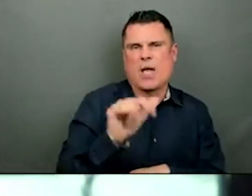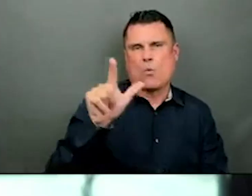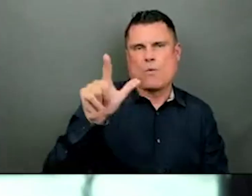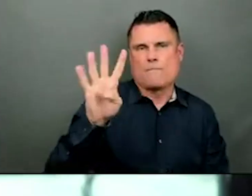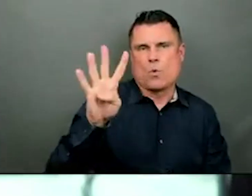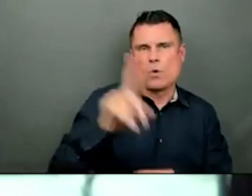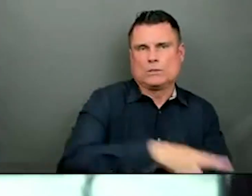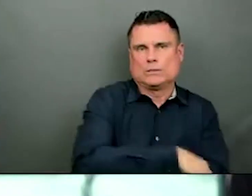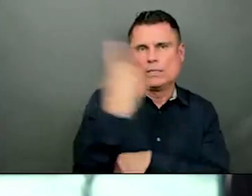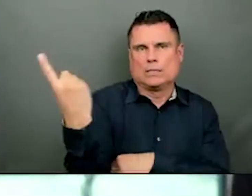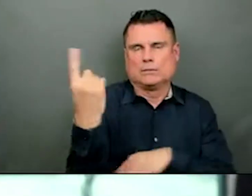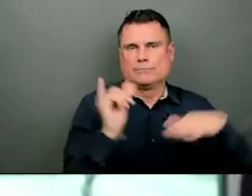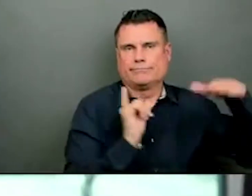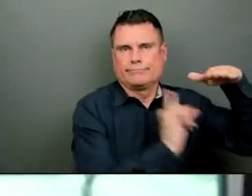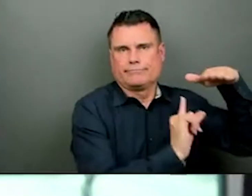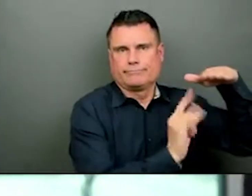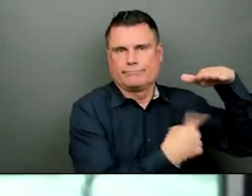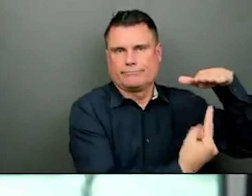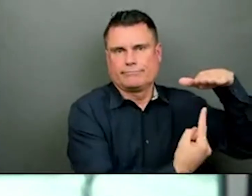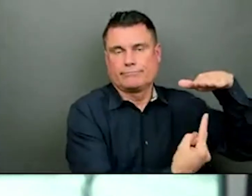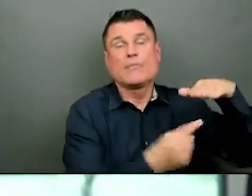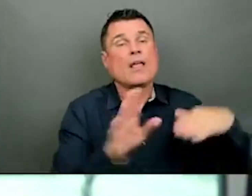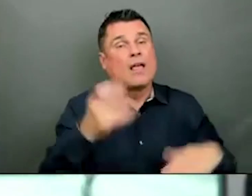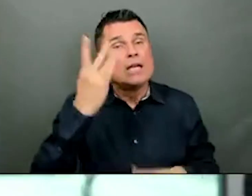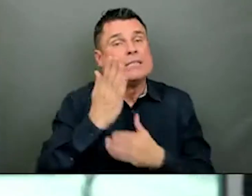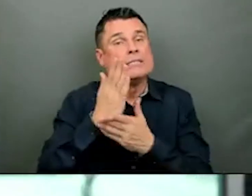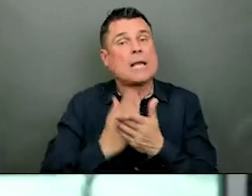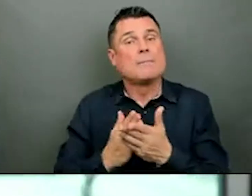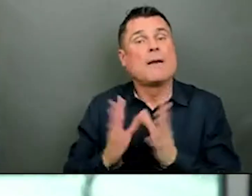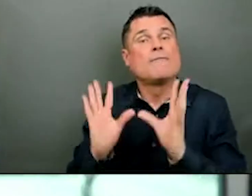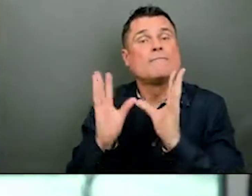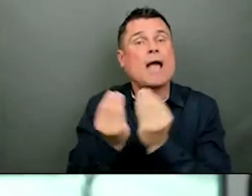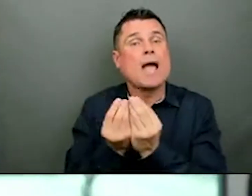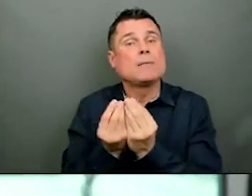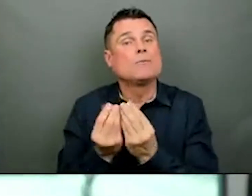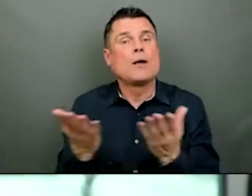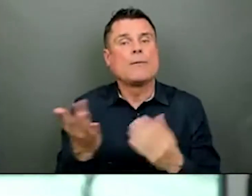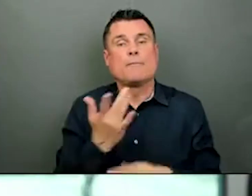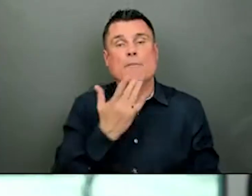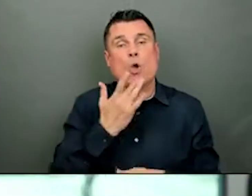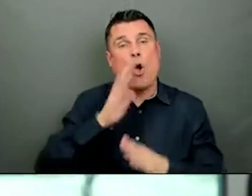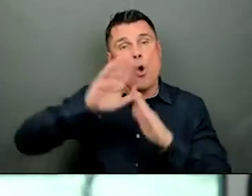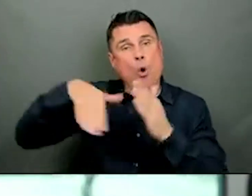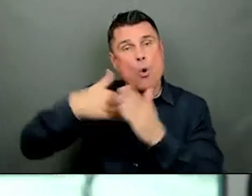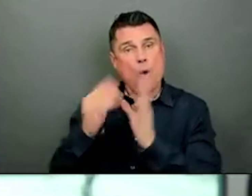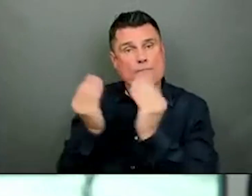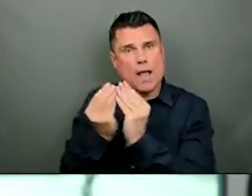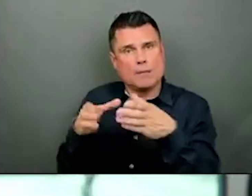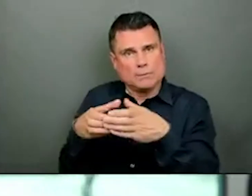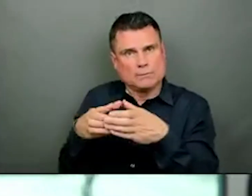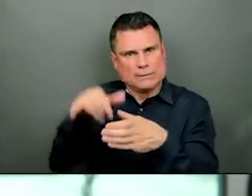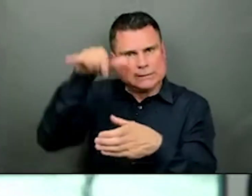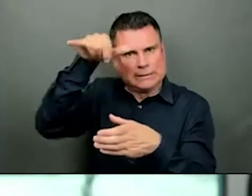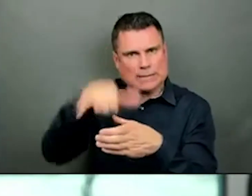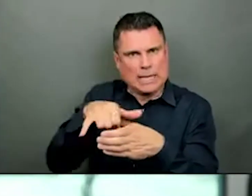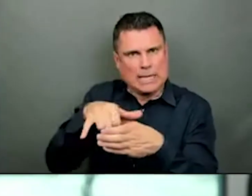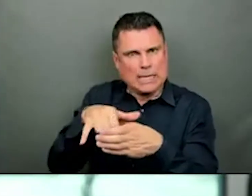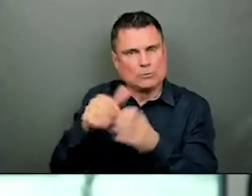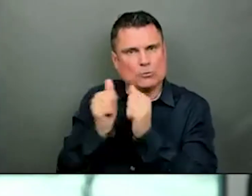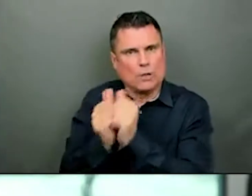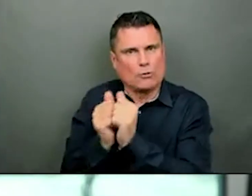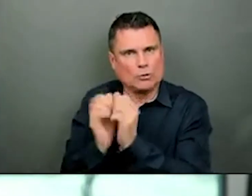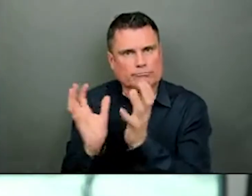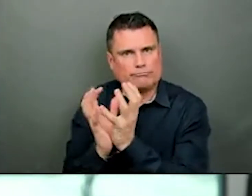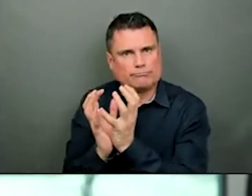home for that whole period of time. So it's a combination. We've been doing that in many areas of the province.